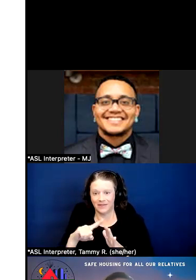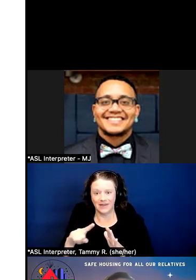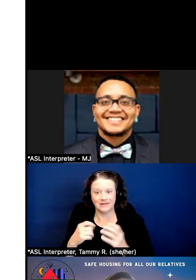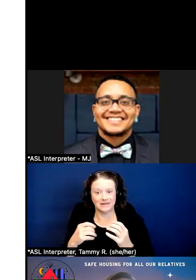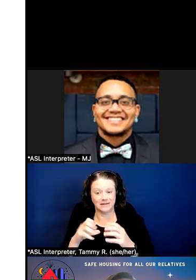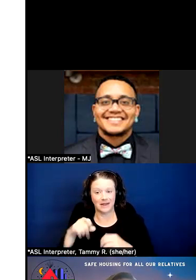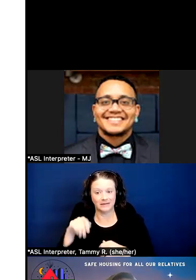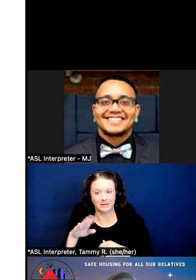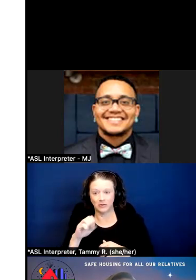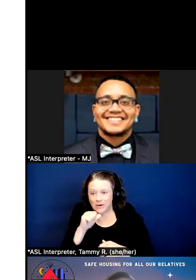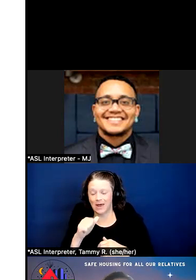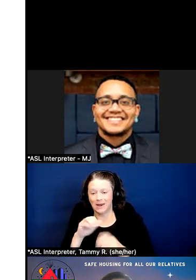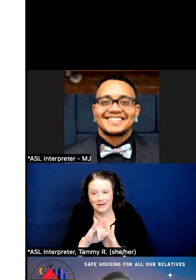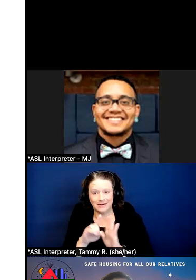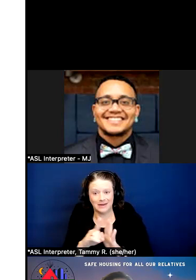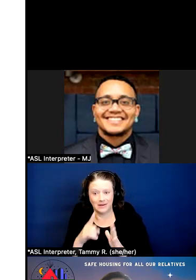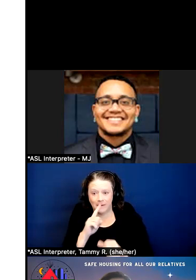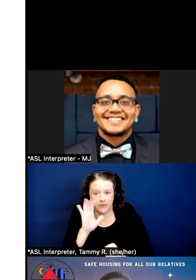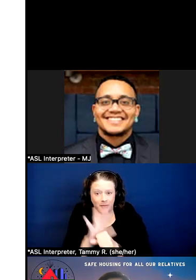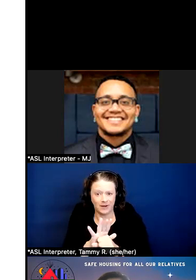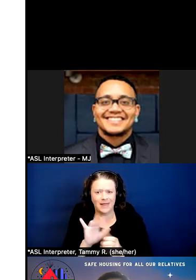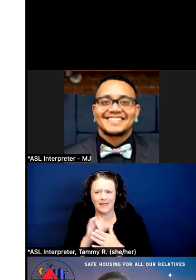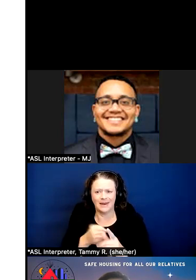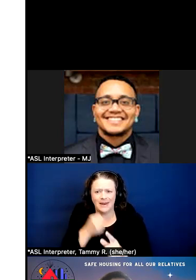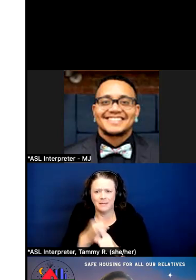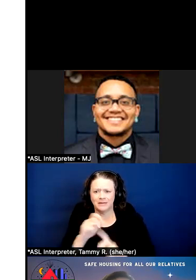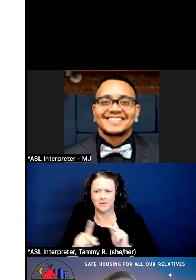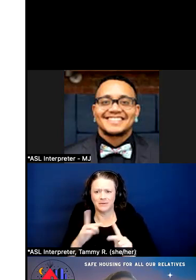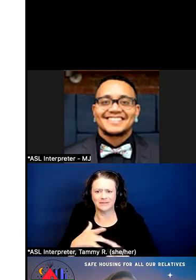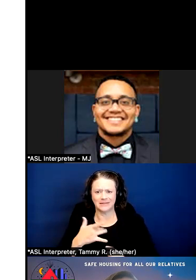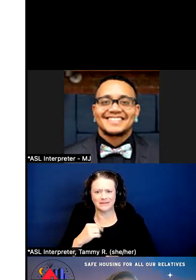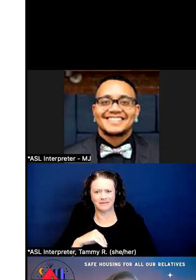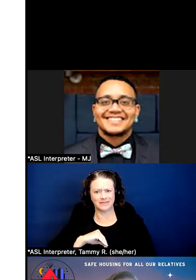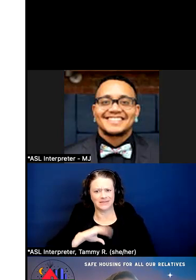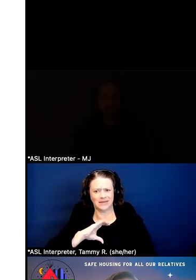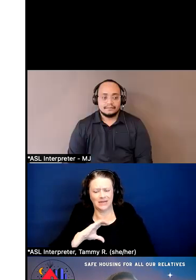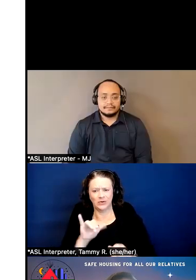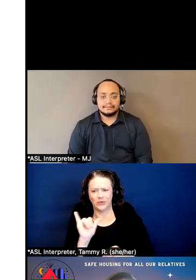affirming, which of course impacts people's sense of dignity, right?